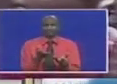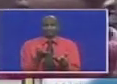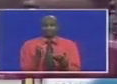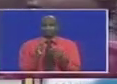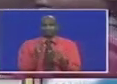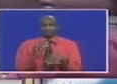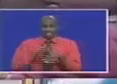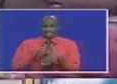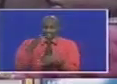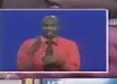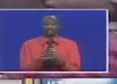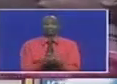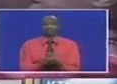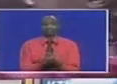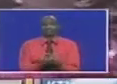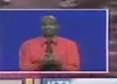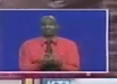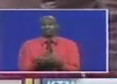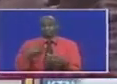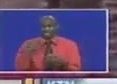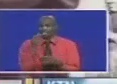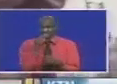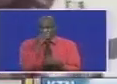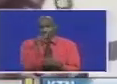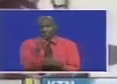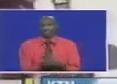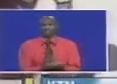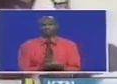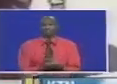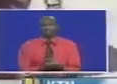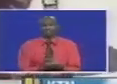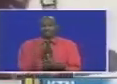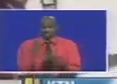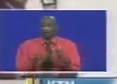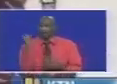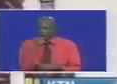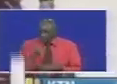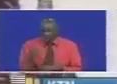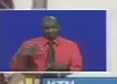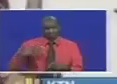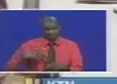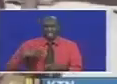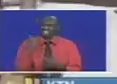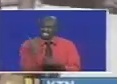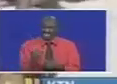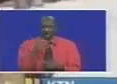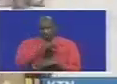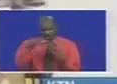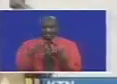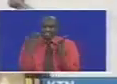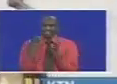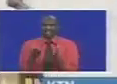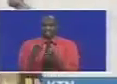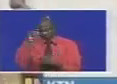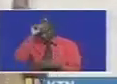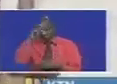tunatoa pombe hiyo kitu, alafu tunaweka hapo, ndio tunakula naye. The very old and the very young, all here. The village